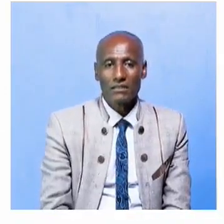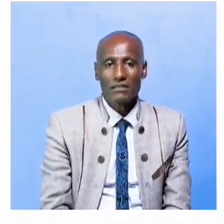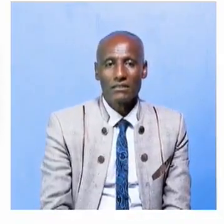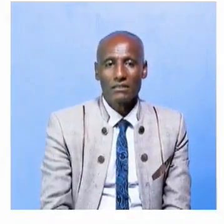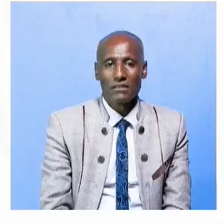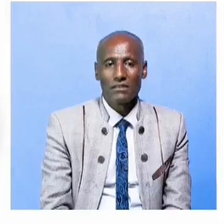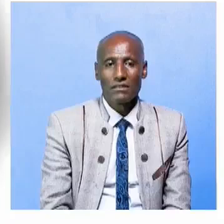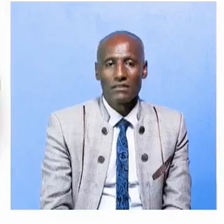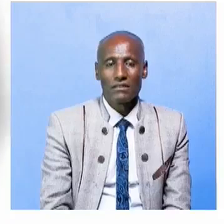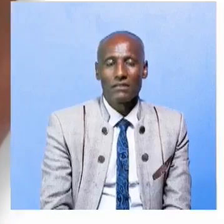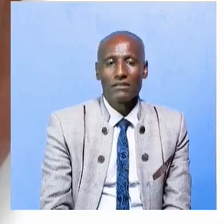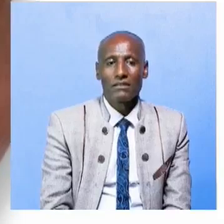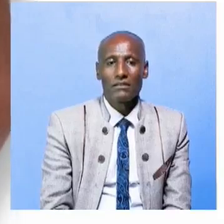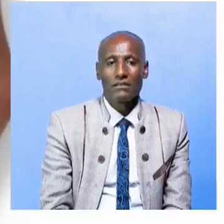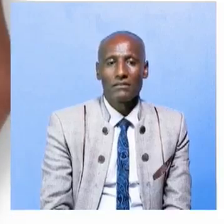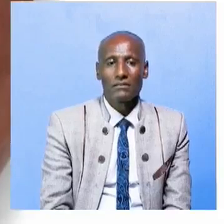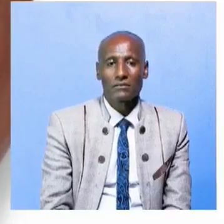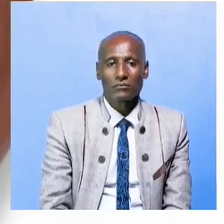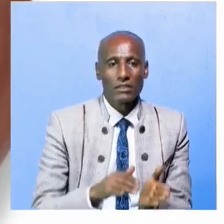The blank space is